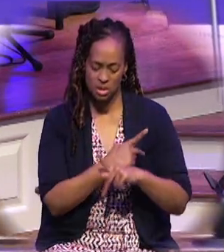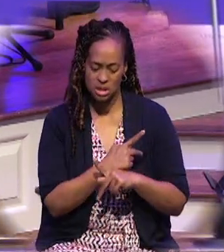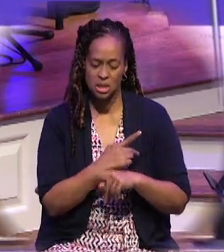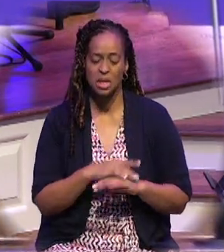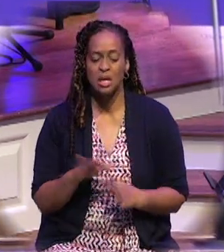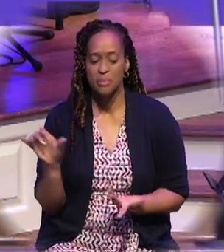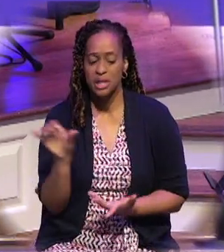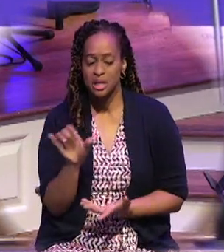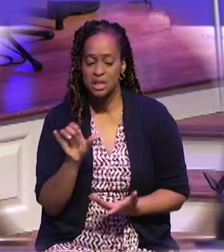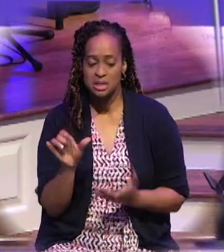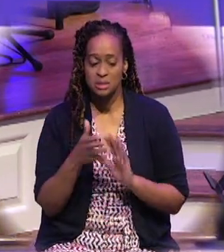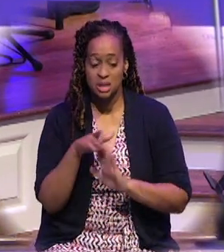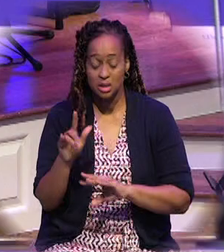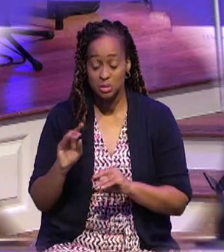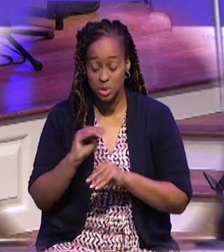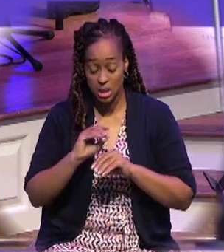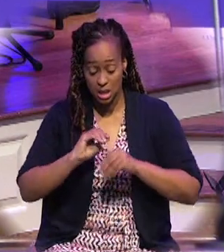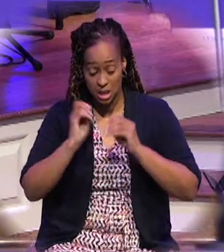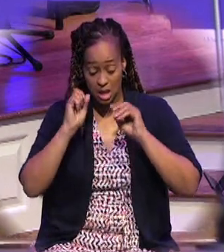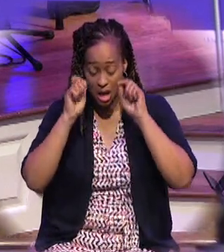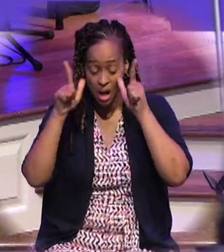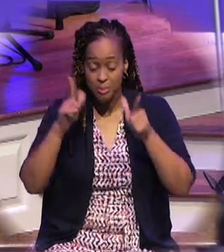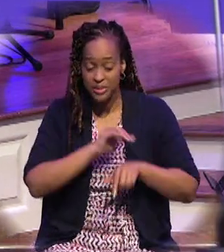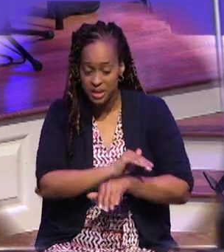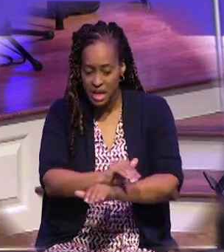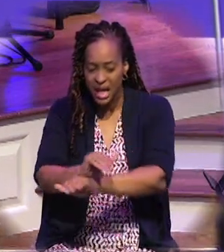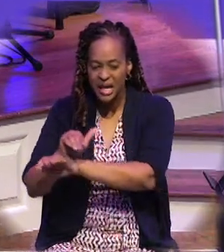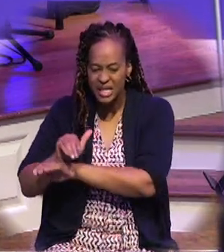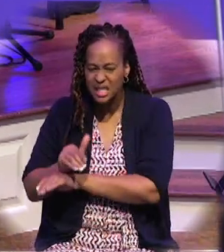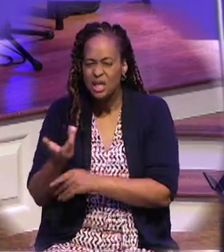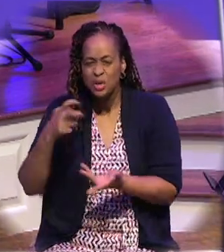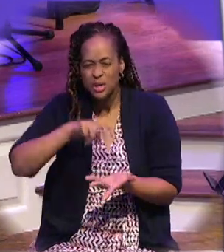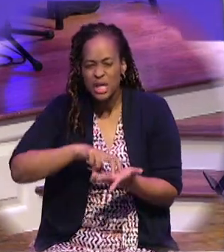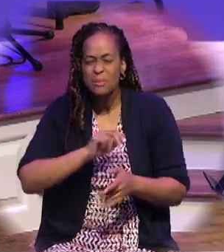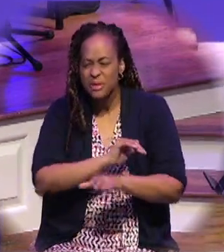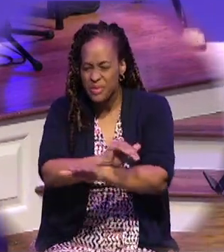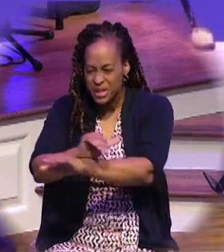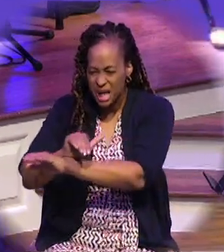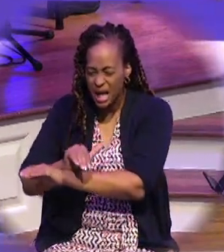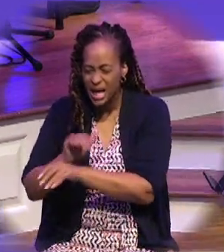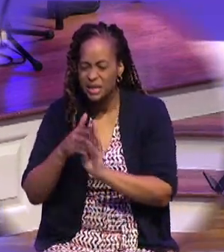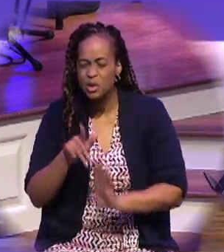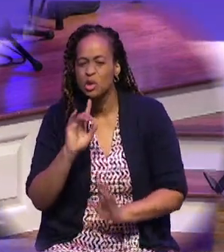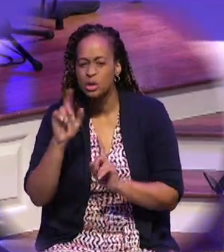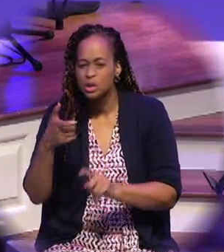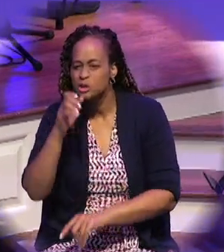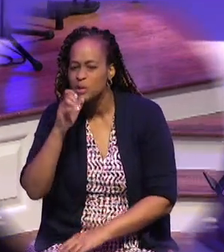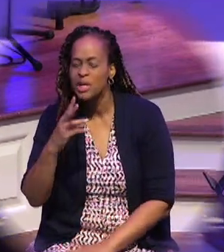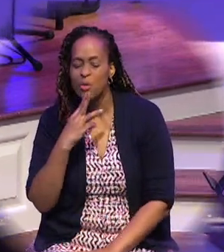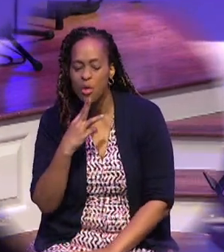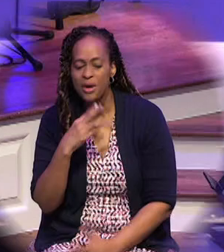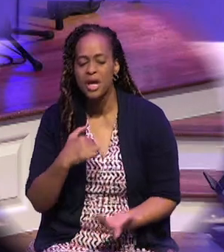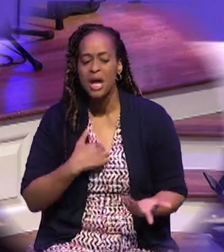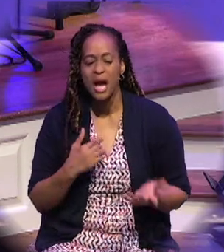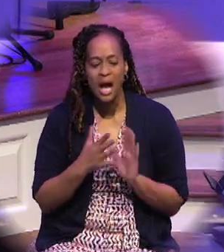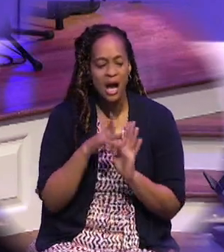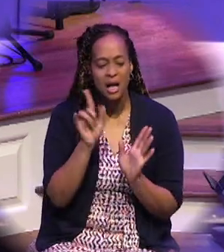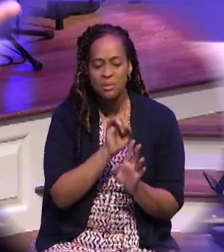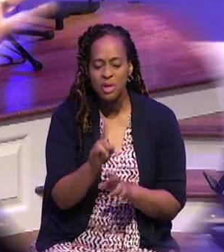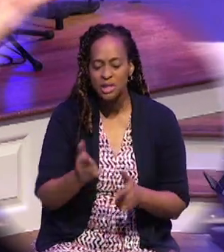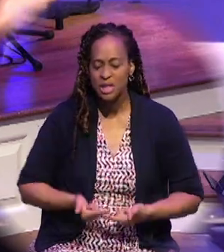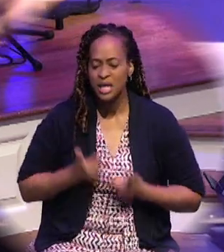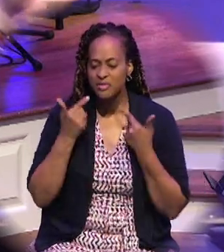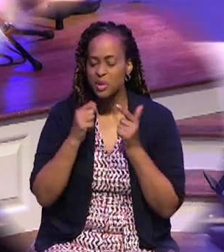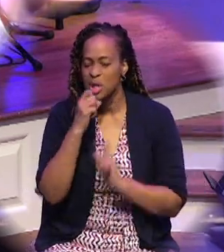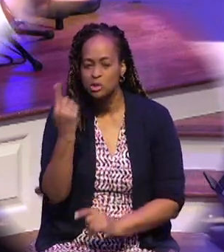like when you get up in the night. Have you ever done this? You get up in the night and you go get a drink of water. I've learned in life, you just don't